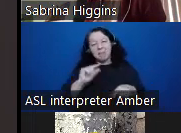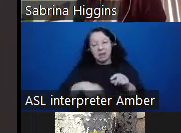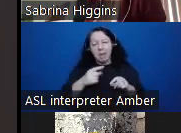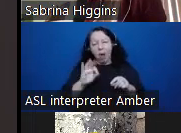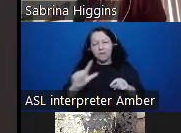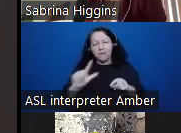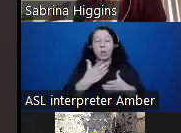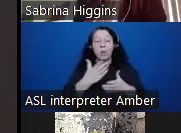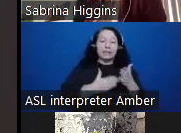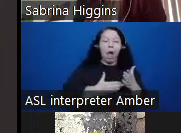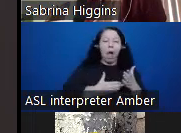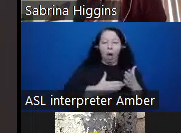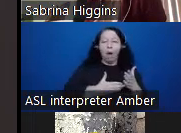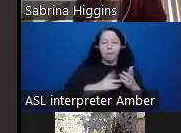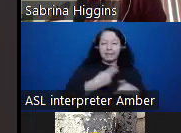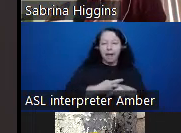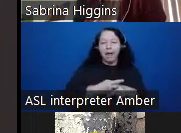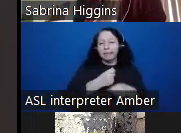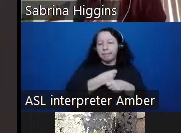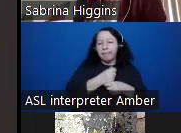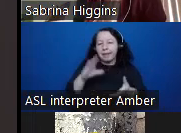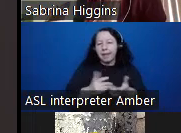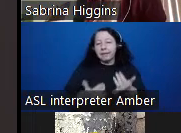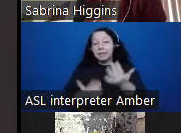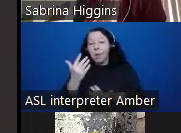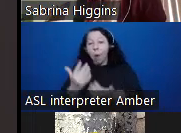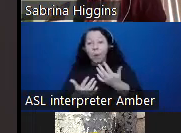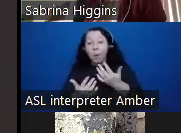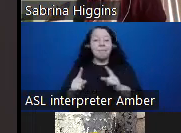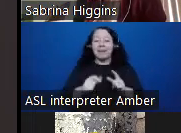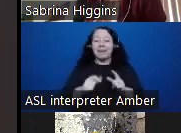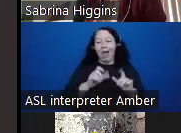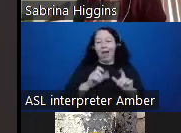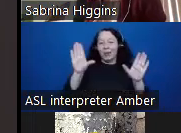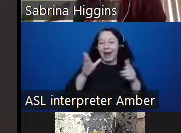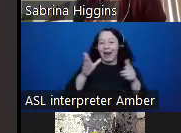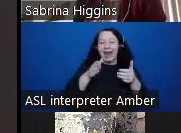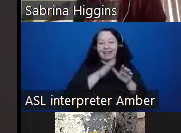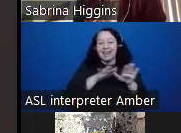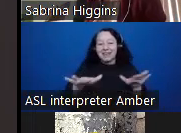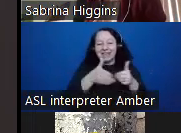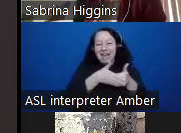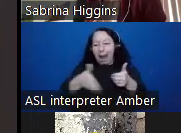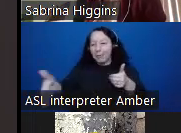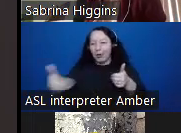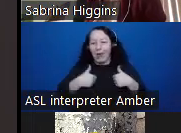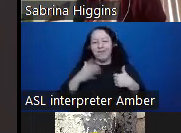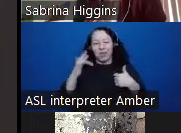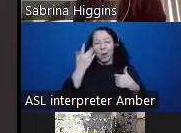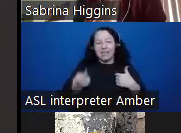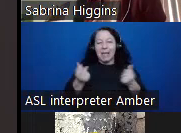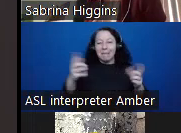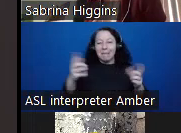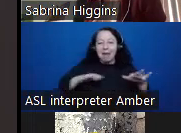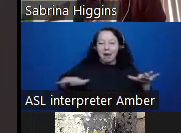less smoke. But certainly that's not a great neighbor. And I think that's why we see so many of these on the outskirts of town, in the area